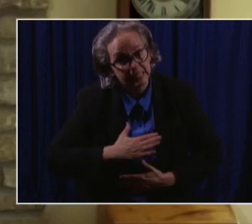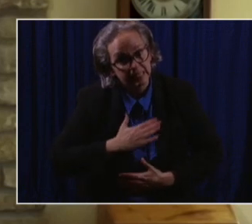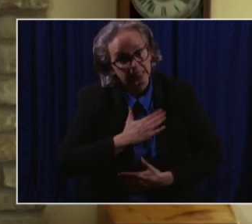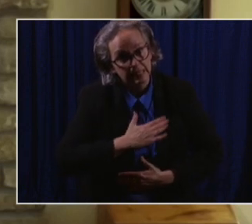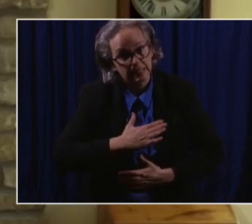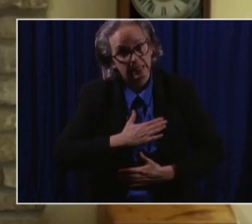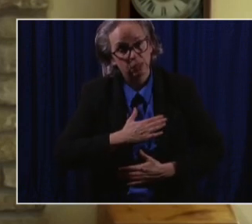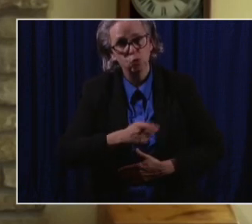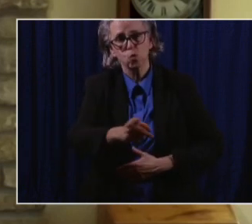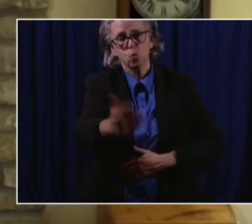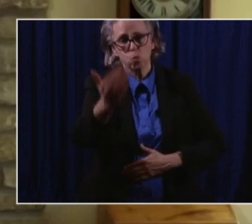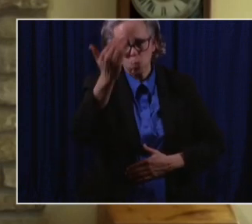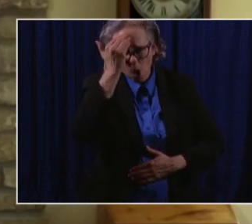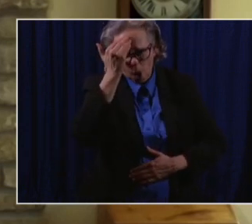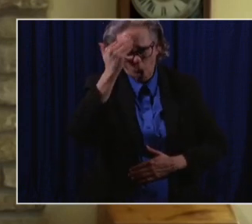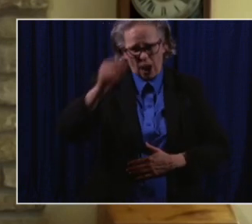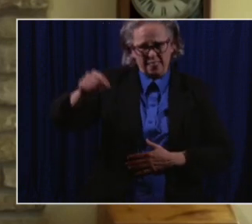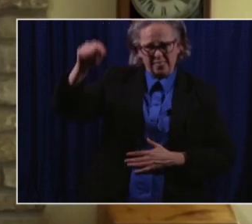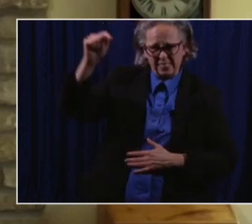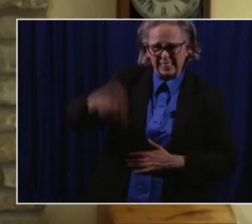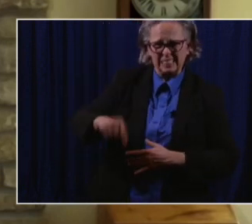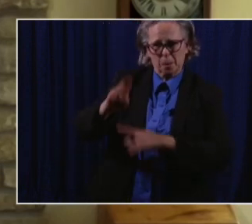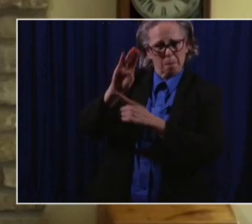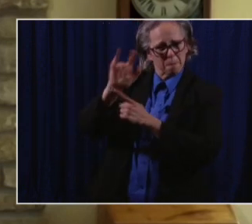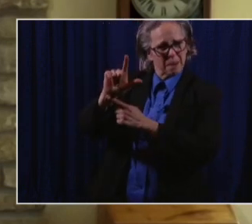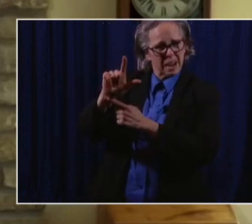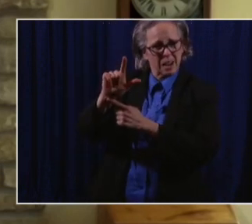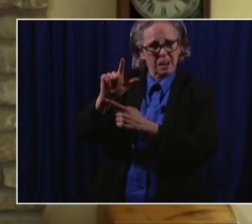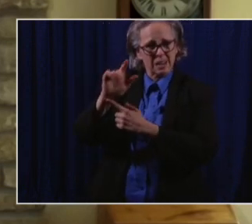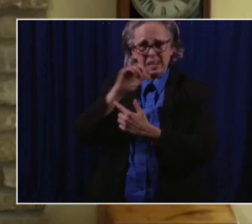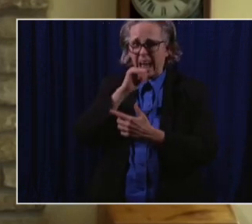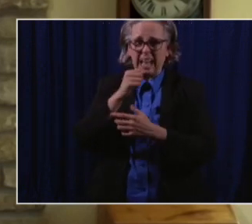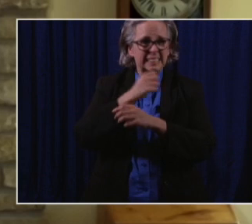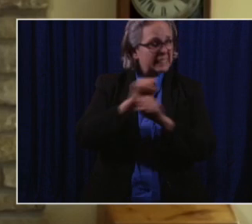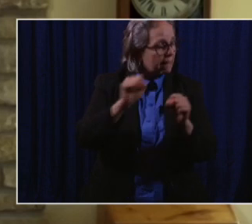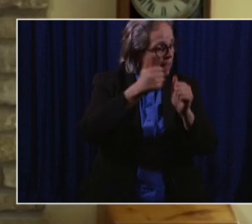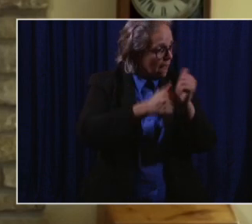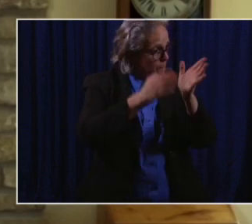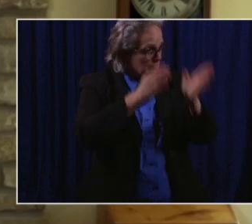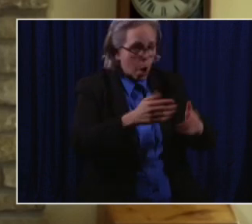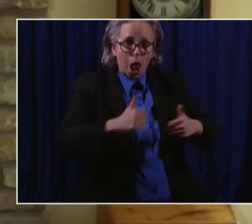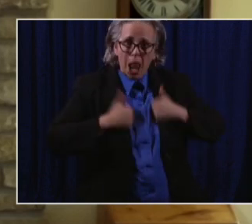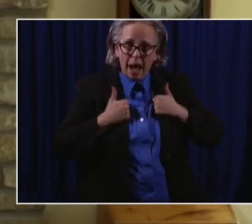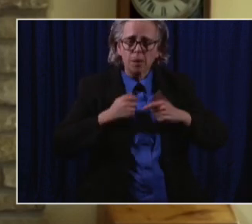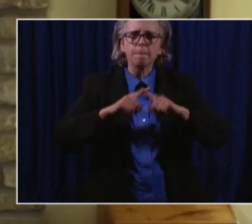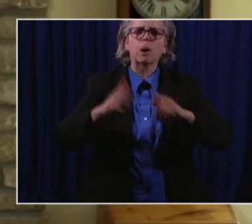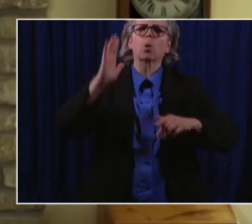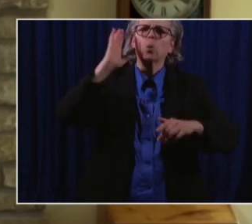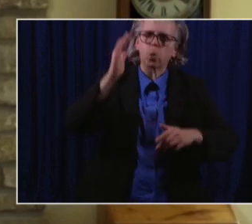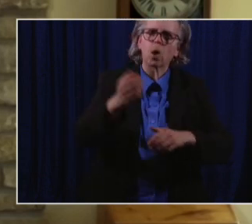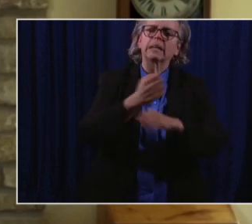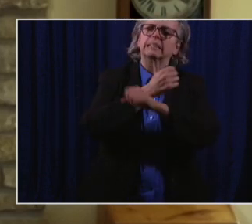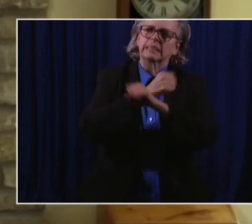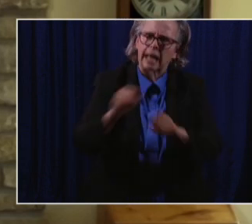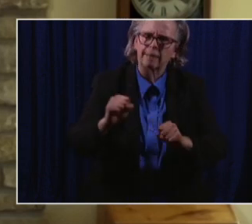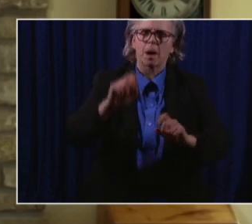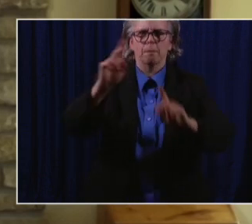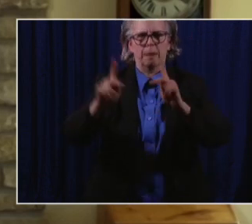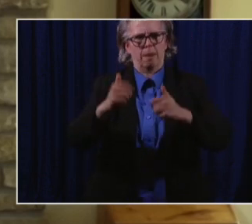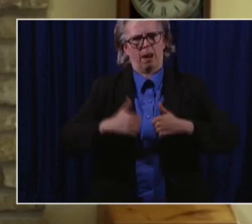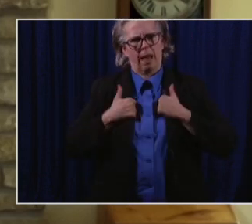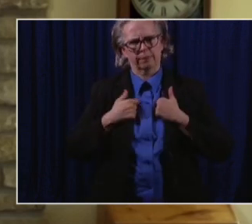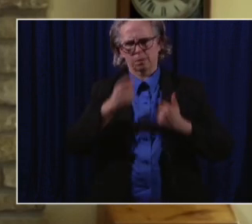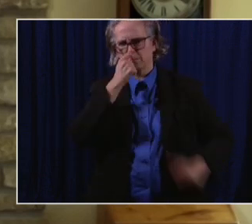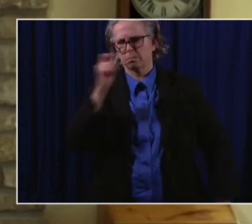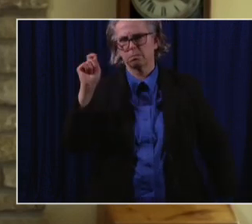know, might not save every life, but it will save lives. There's no doubt about it. Let me